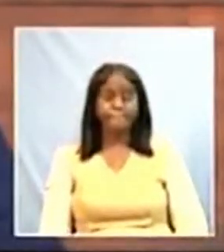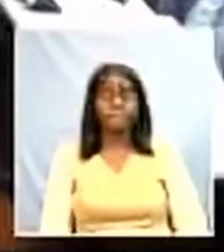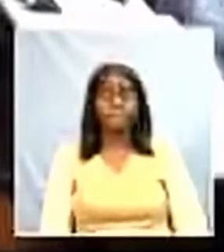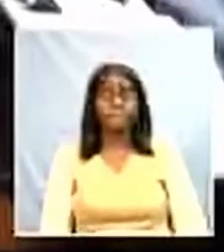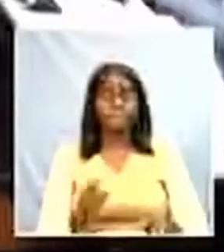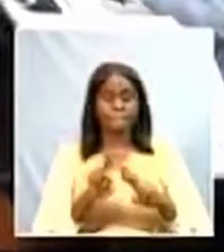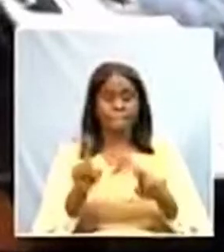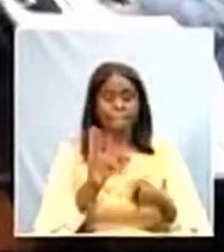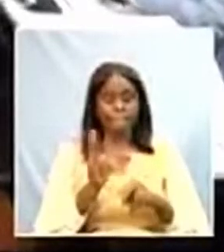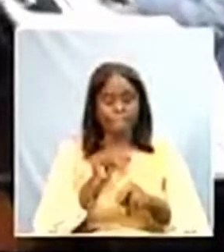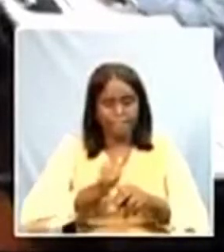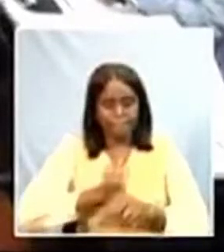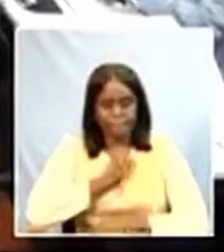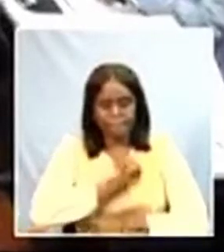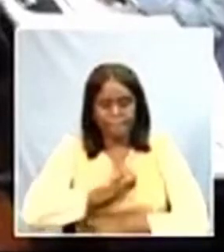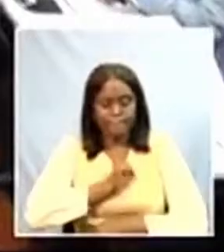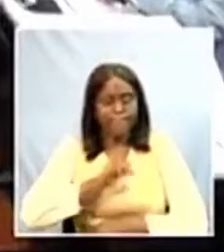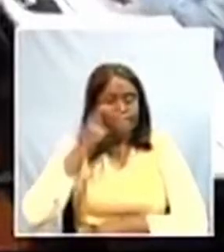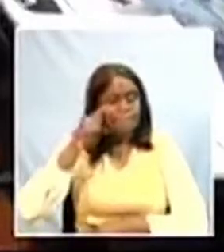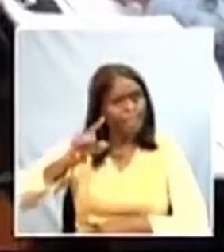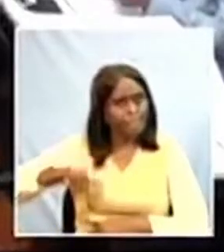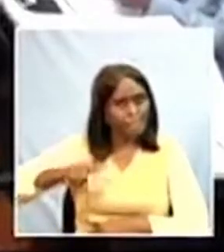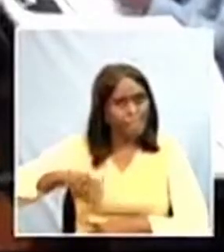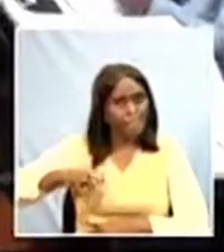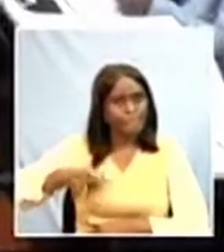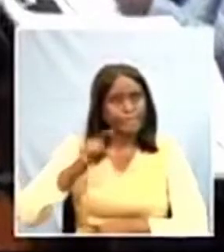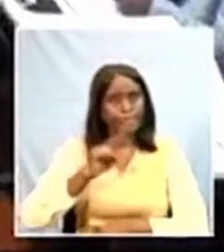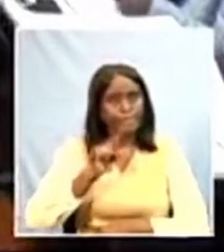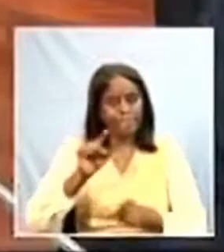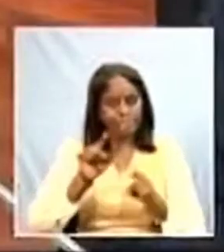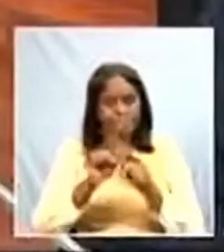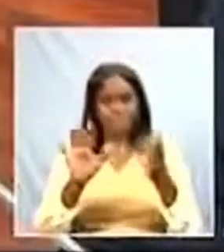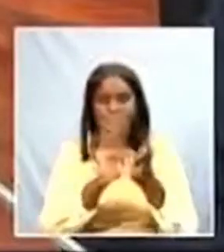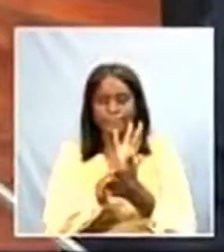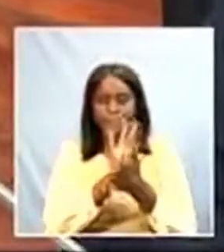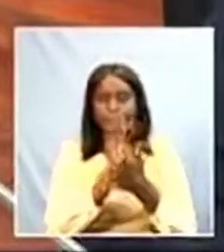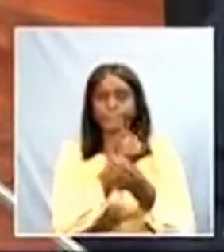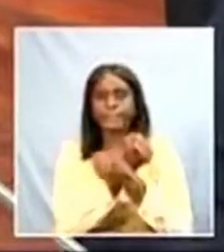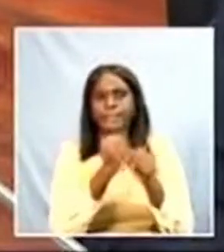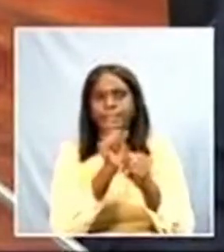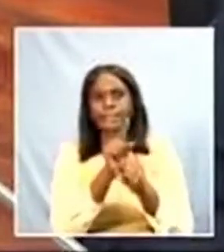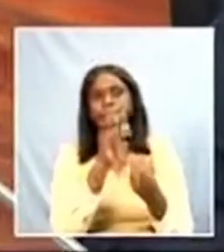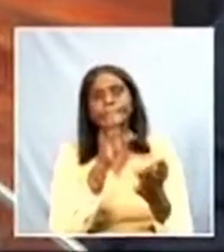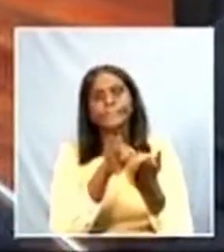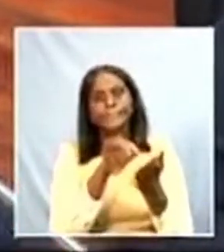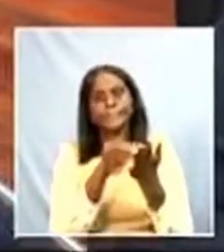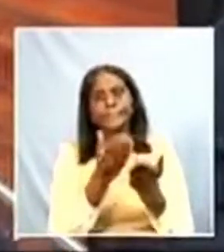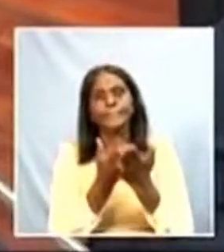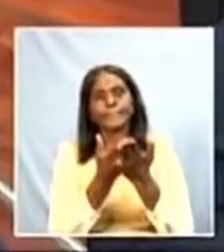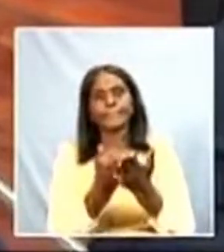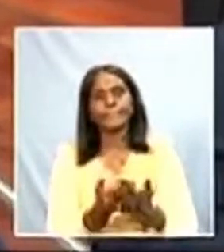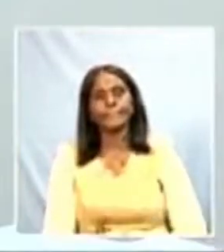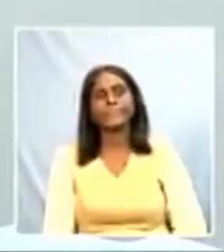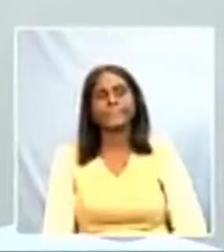Chair, we apologize for delay in taking quick action against the matter. I submit.